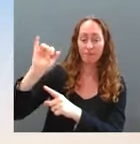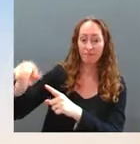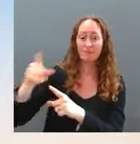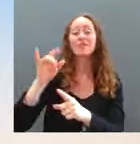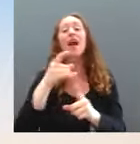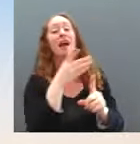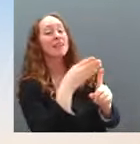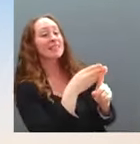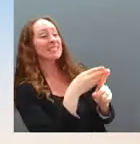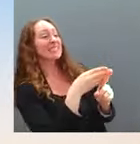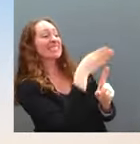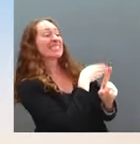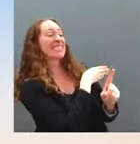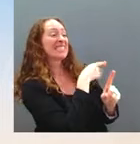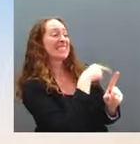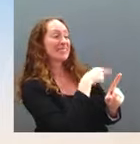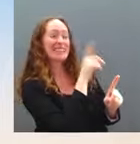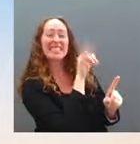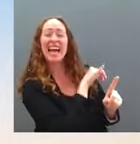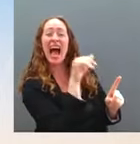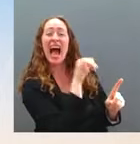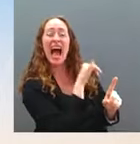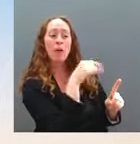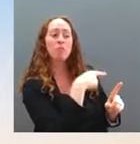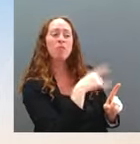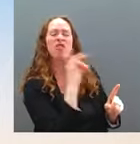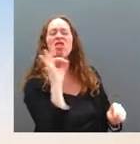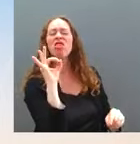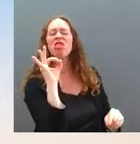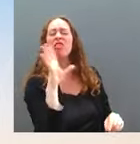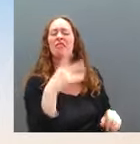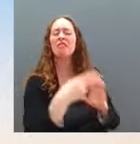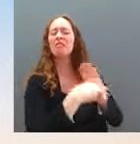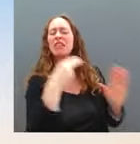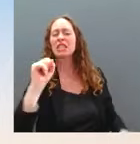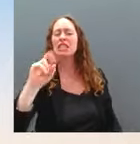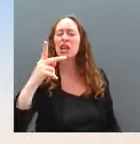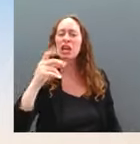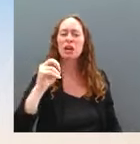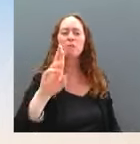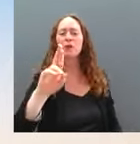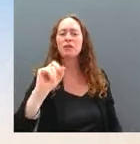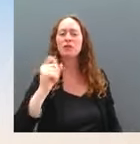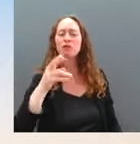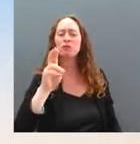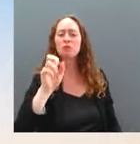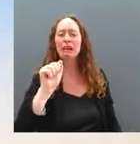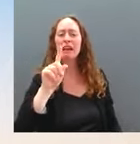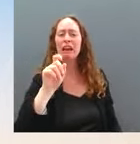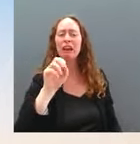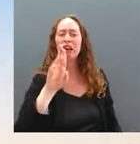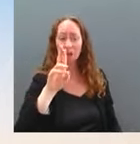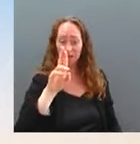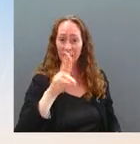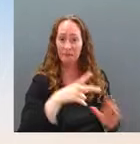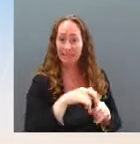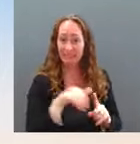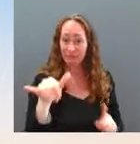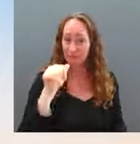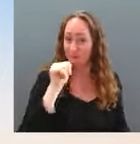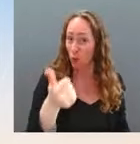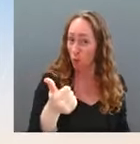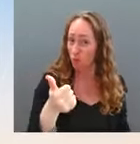time, vaccines weren't available. People were not vaccinated. It certainly puts us in a different space. This event is also going to be outside